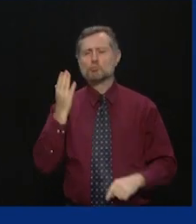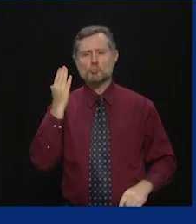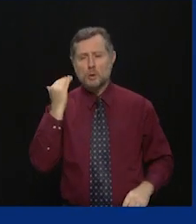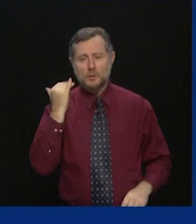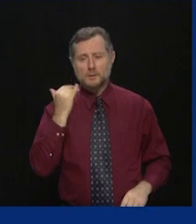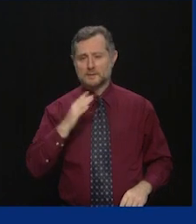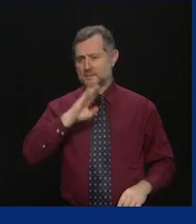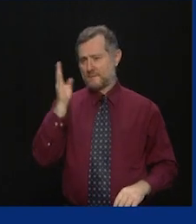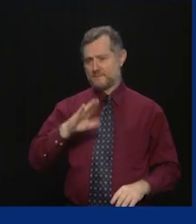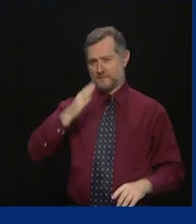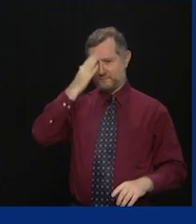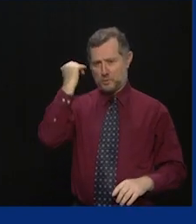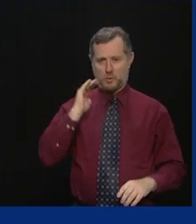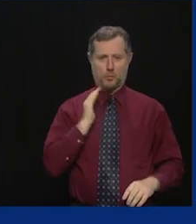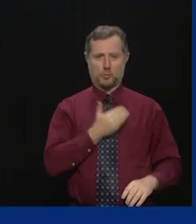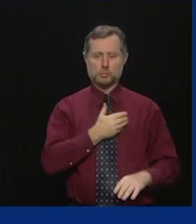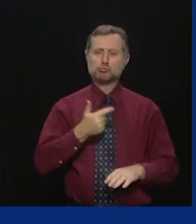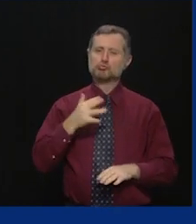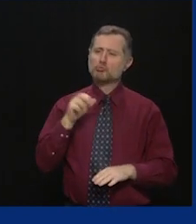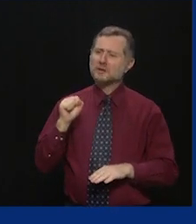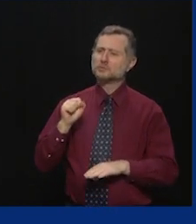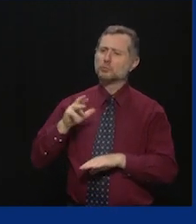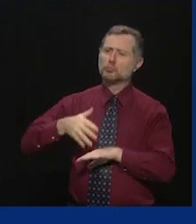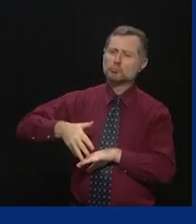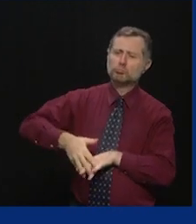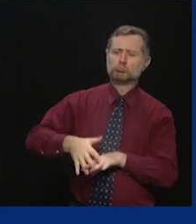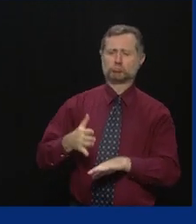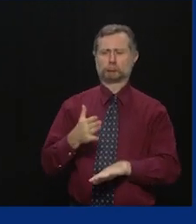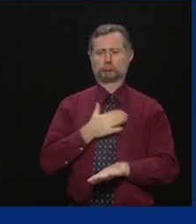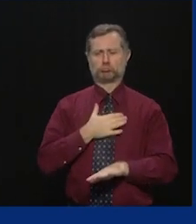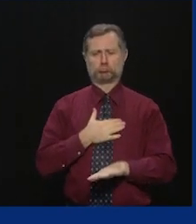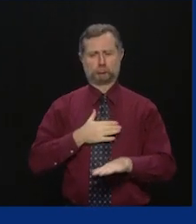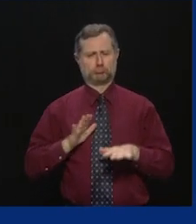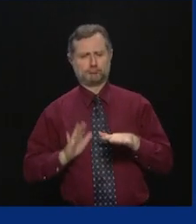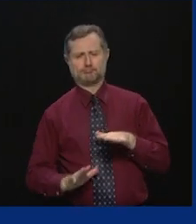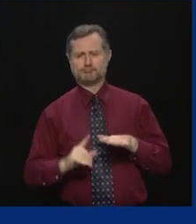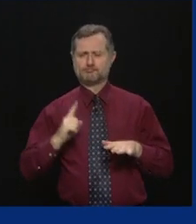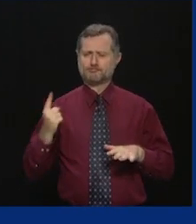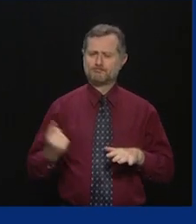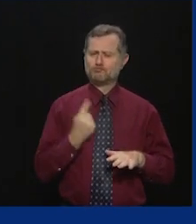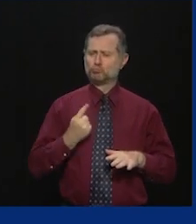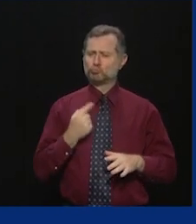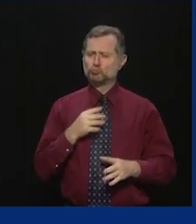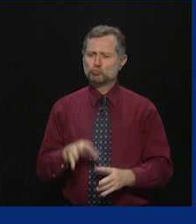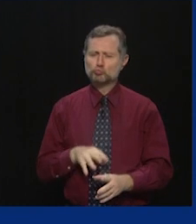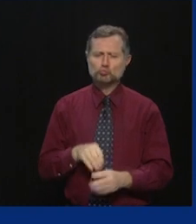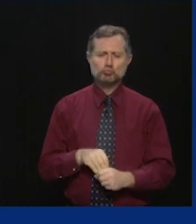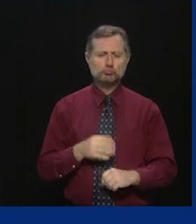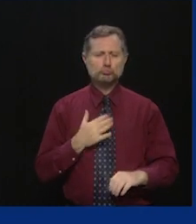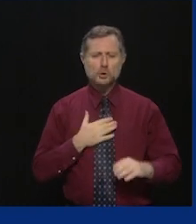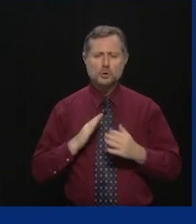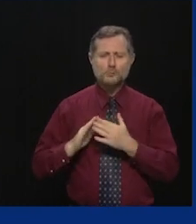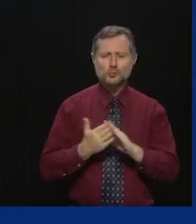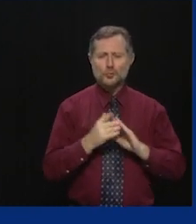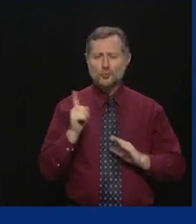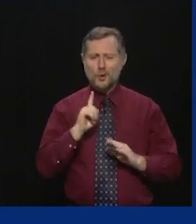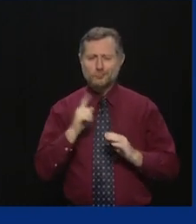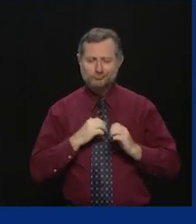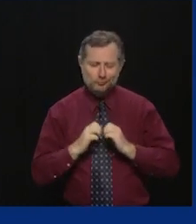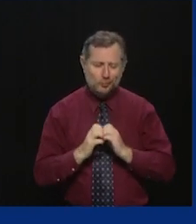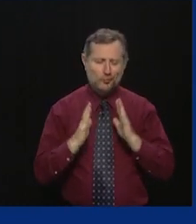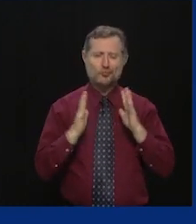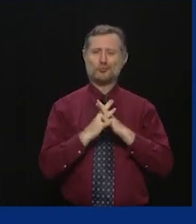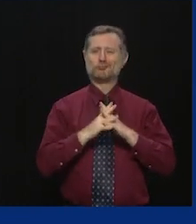We continue to be part of the community where we have really started this whole thing over 75